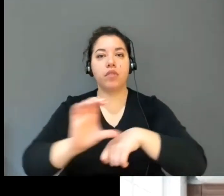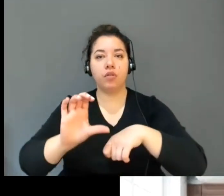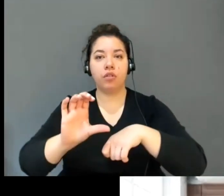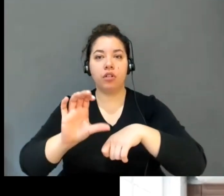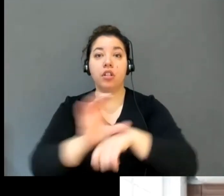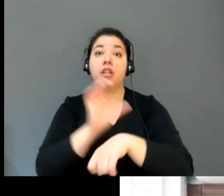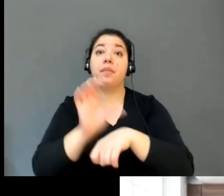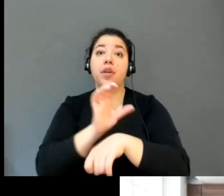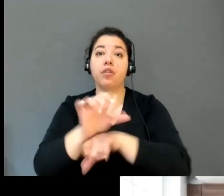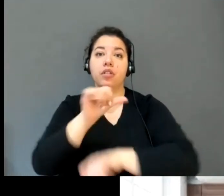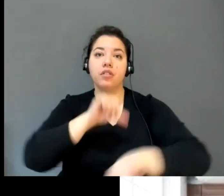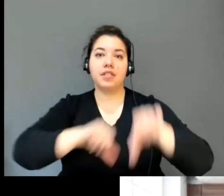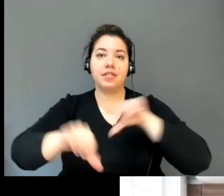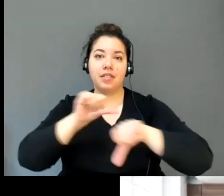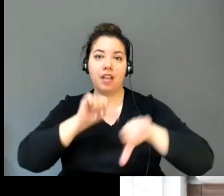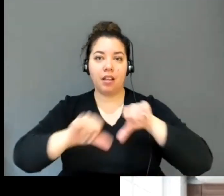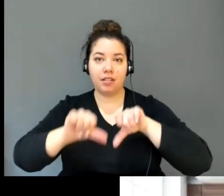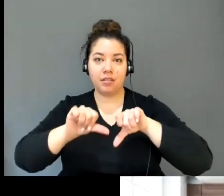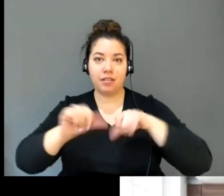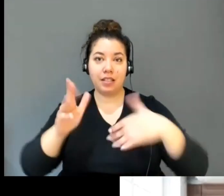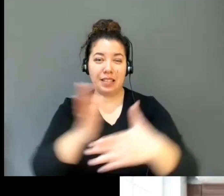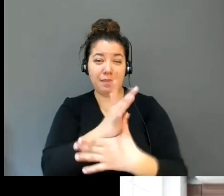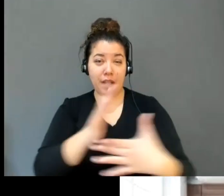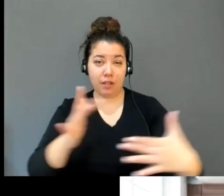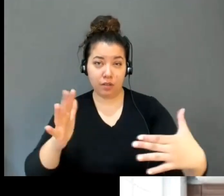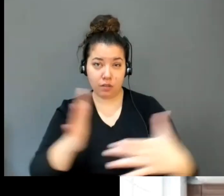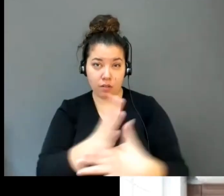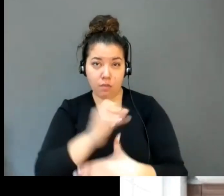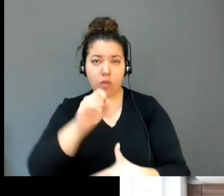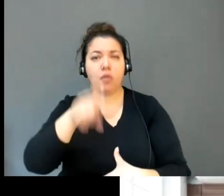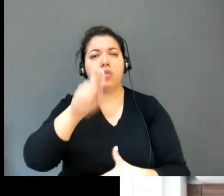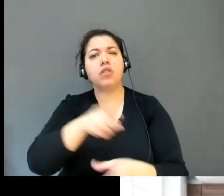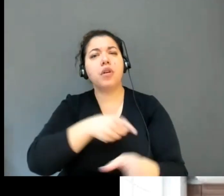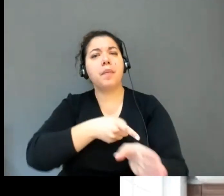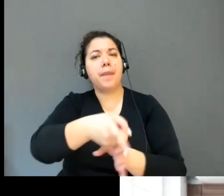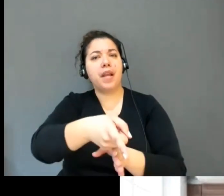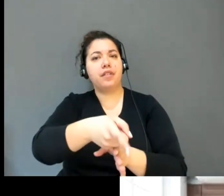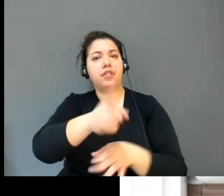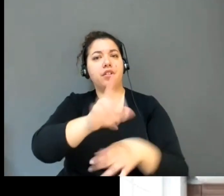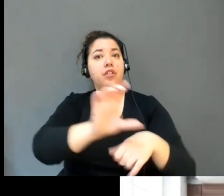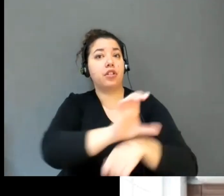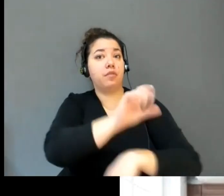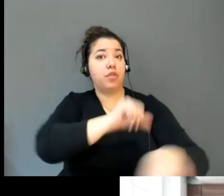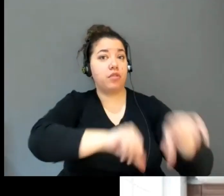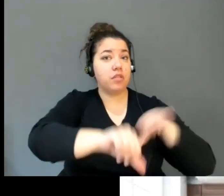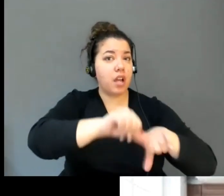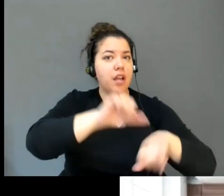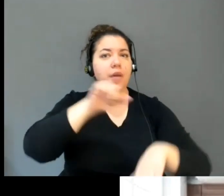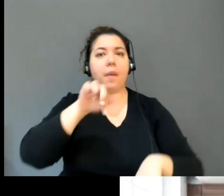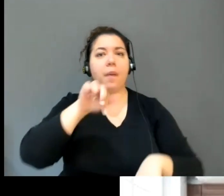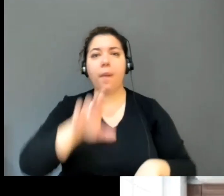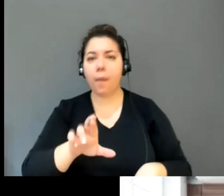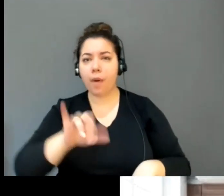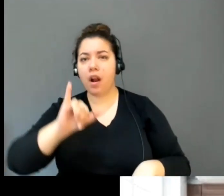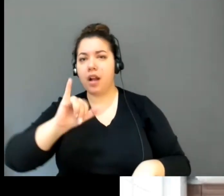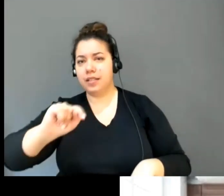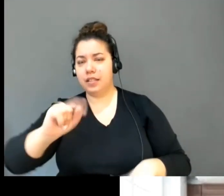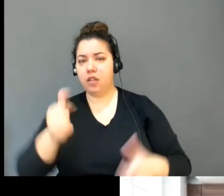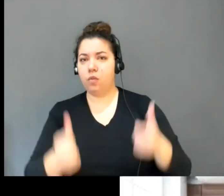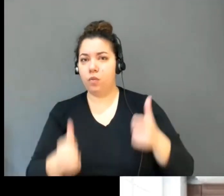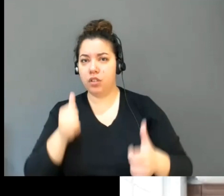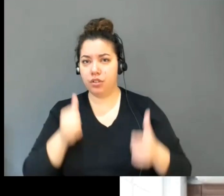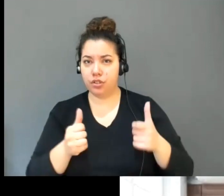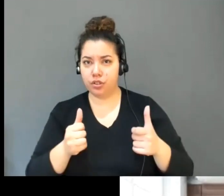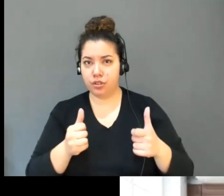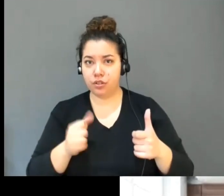computer science or information technology? If you were directing students into college or after high school,